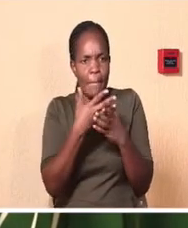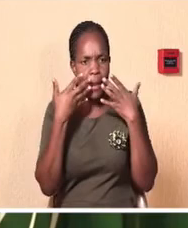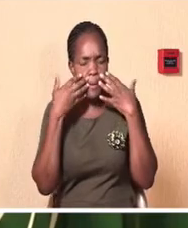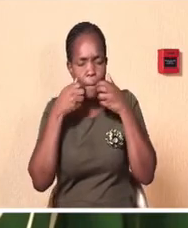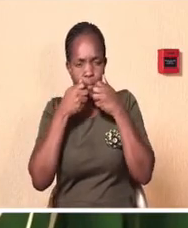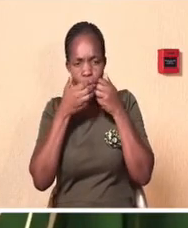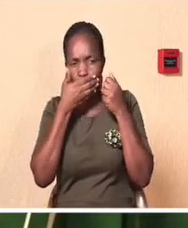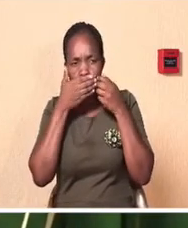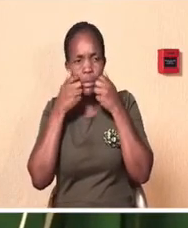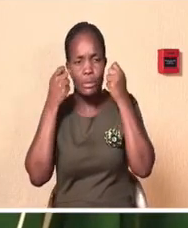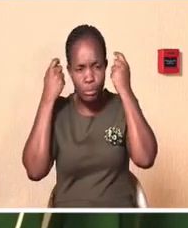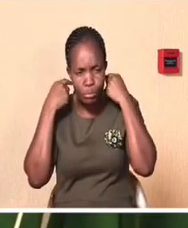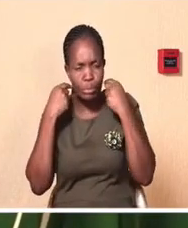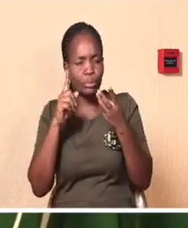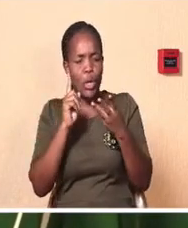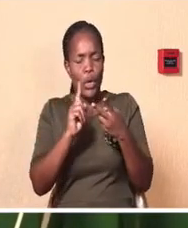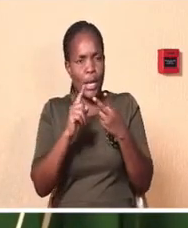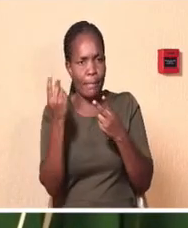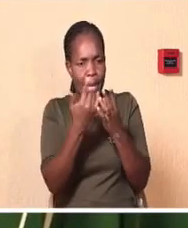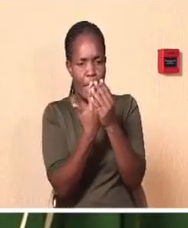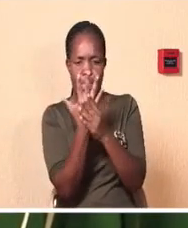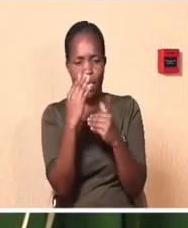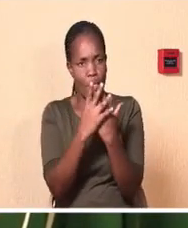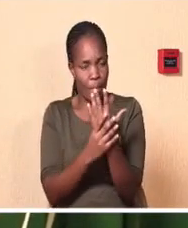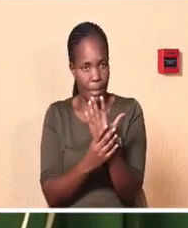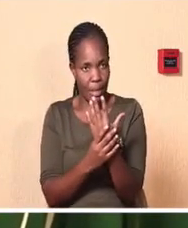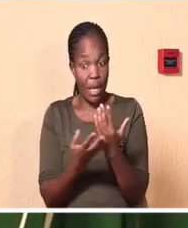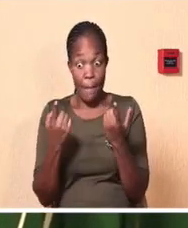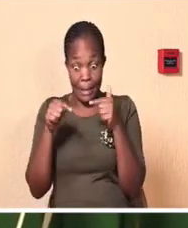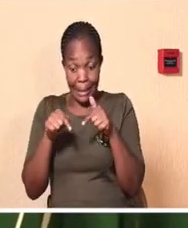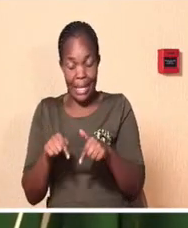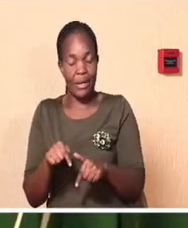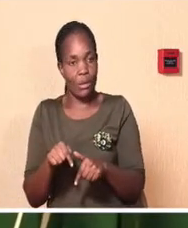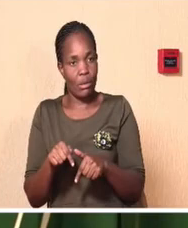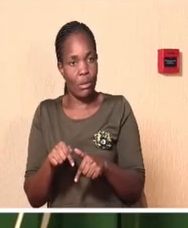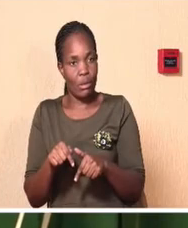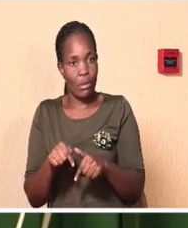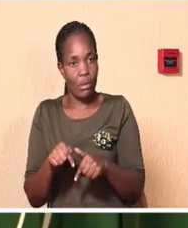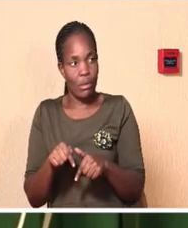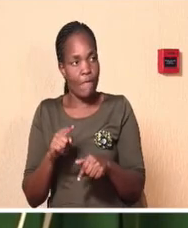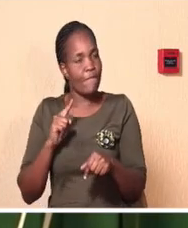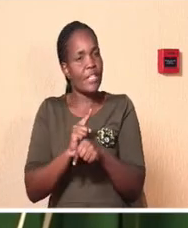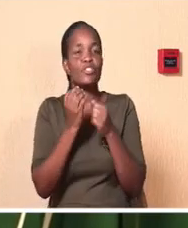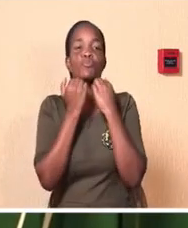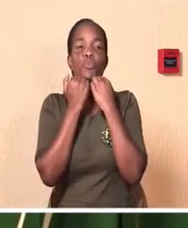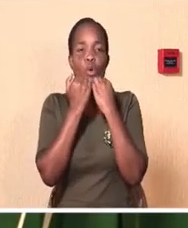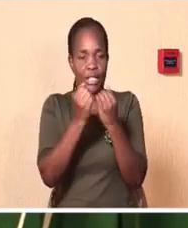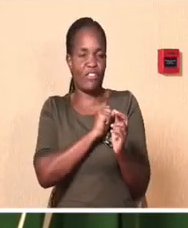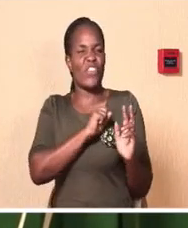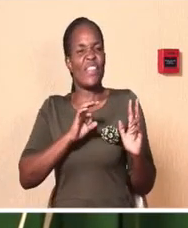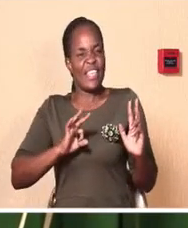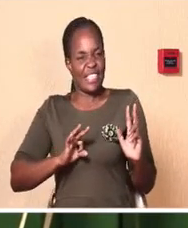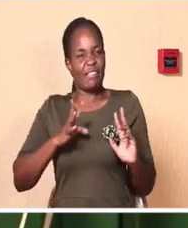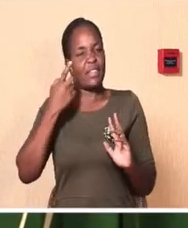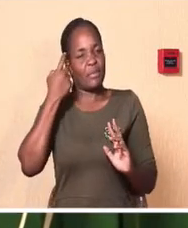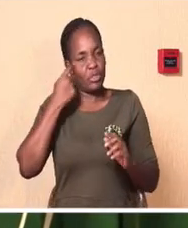message worldwide is that this, first of all, is essential for healthcare workers, for them to be enough in the